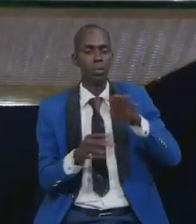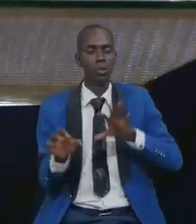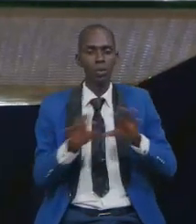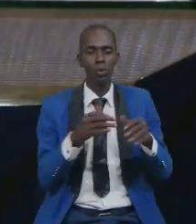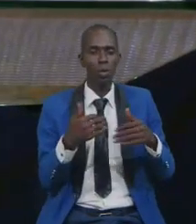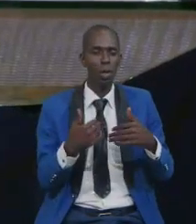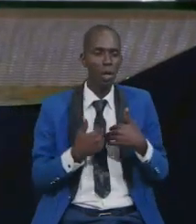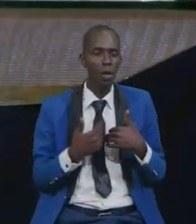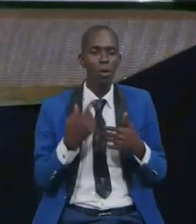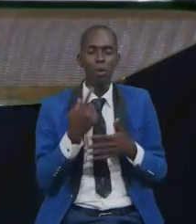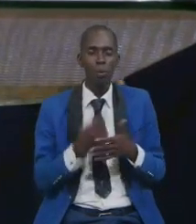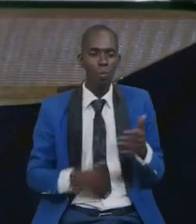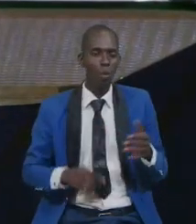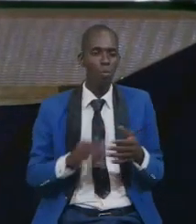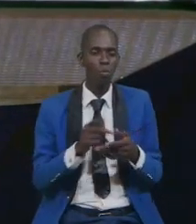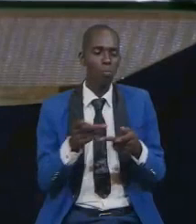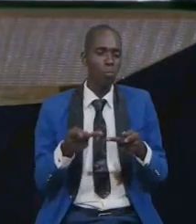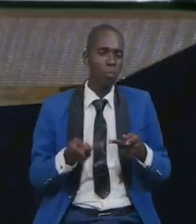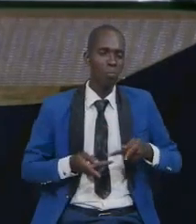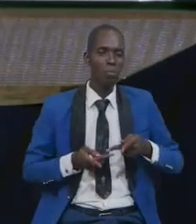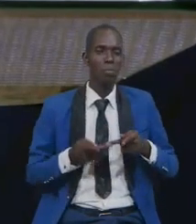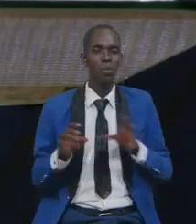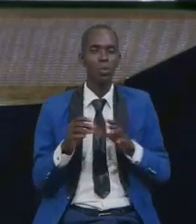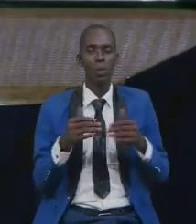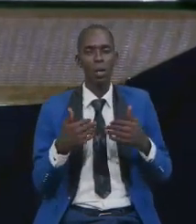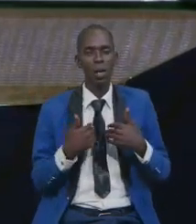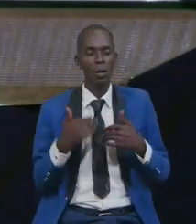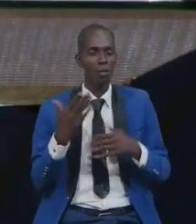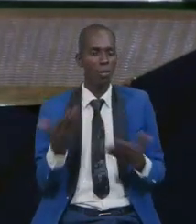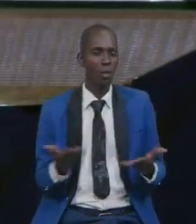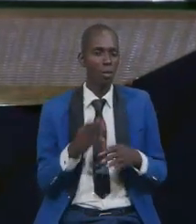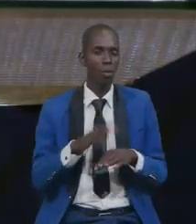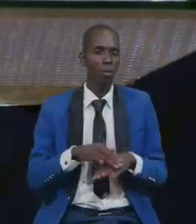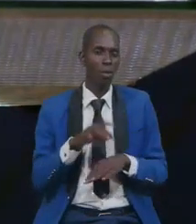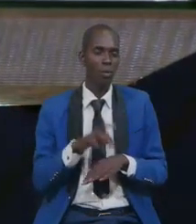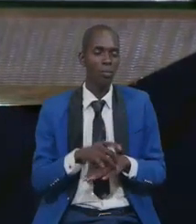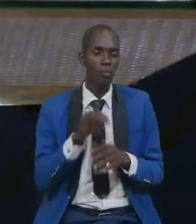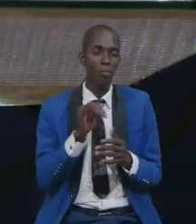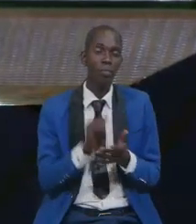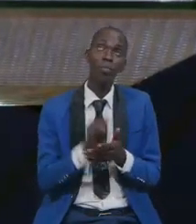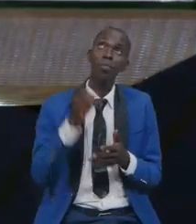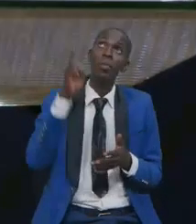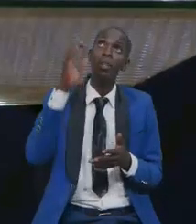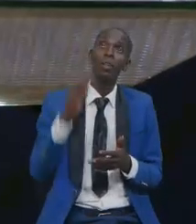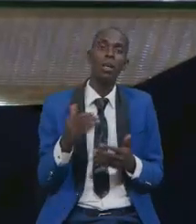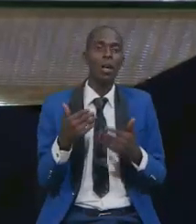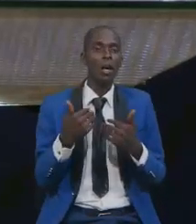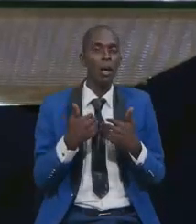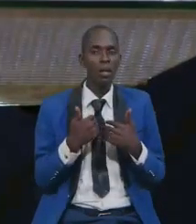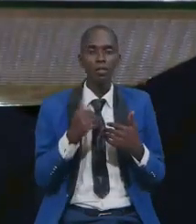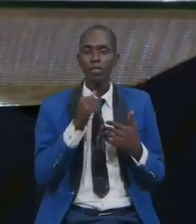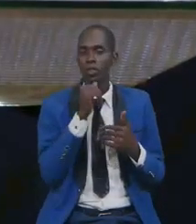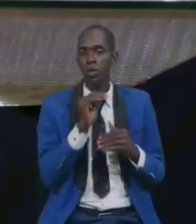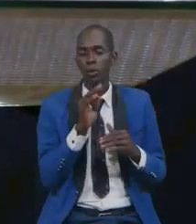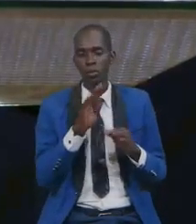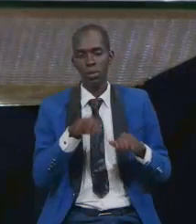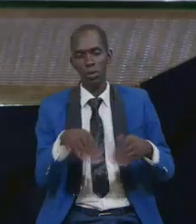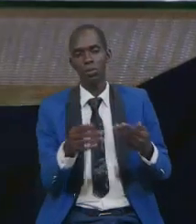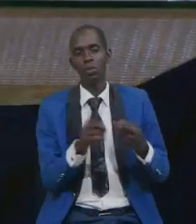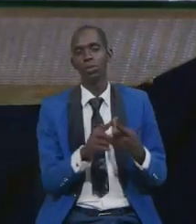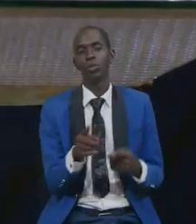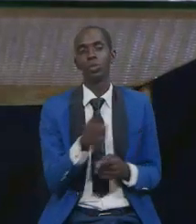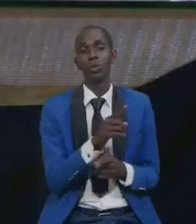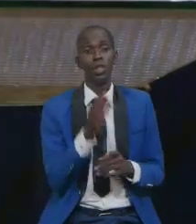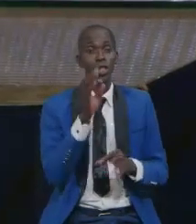What portion do you have of anything on earth here that God had not given you? If God